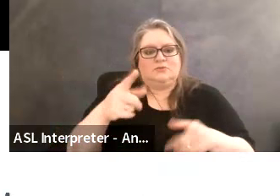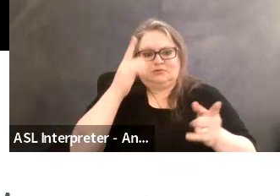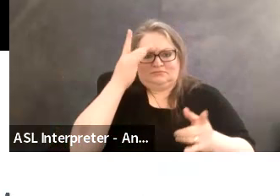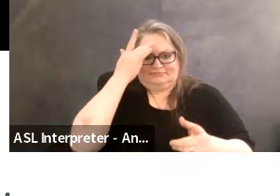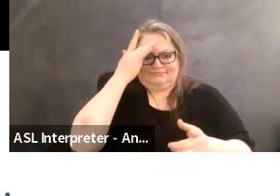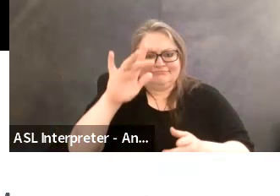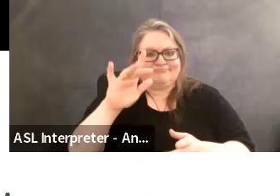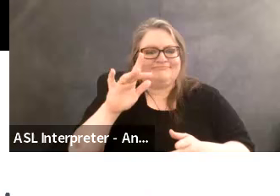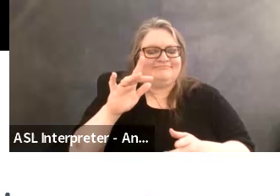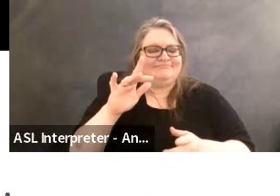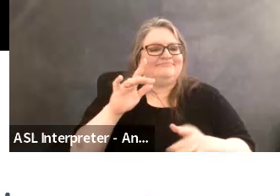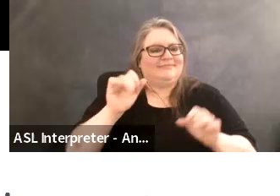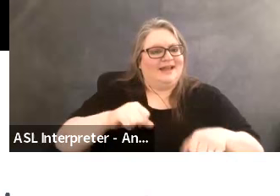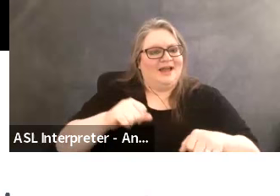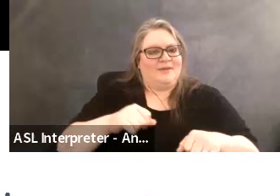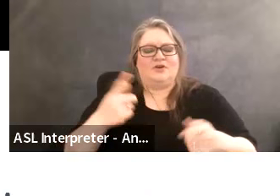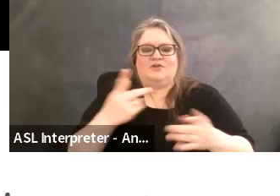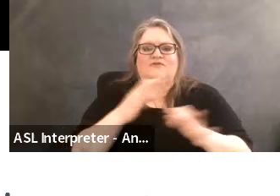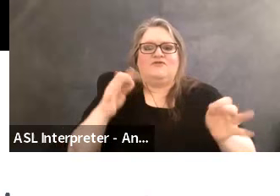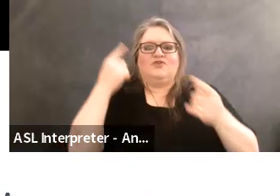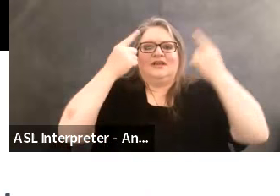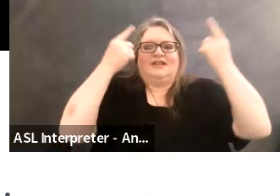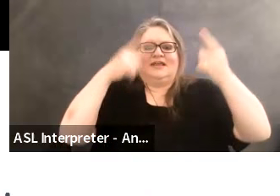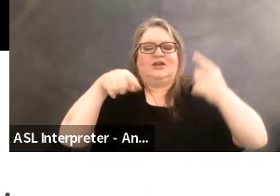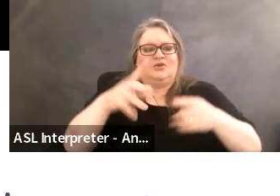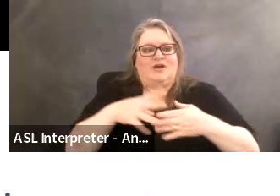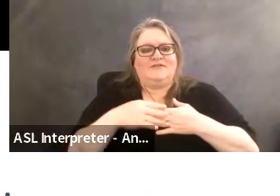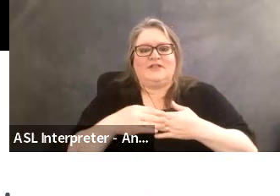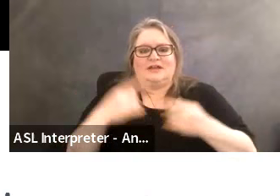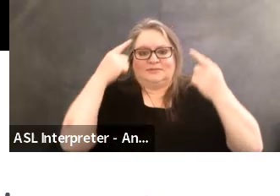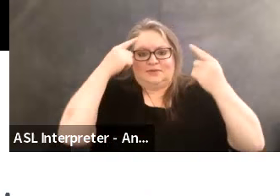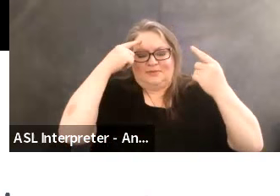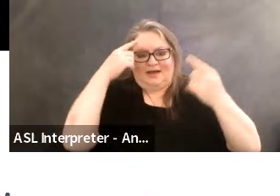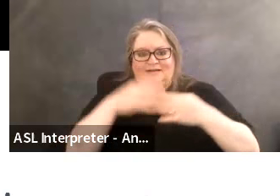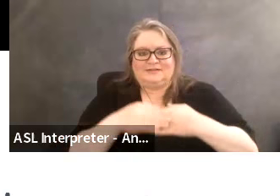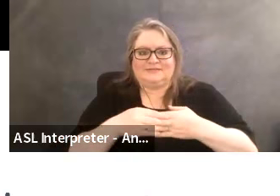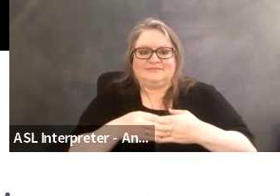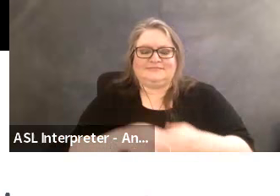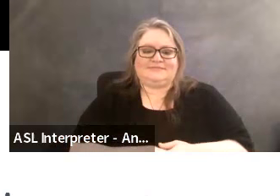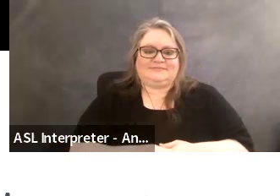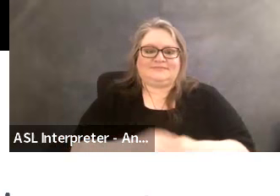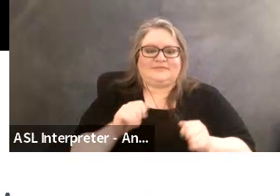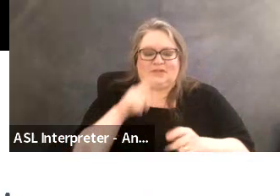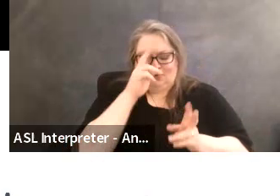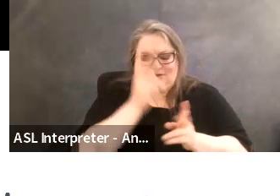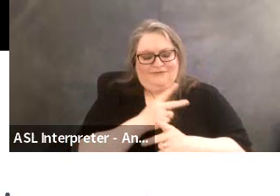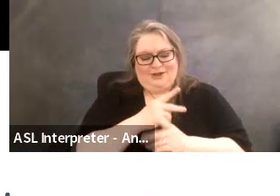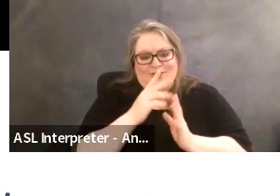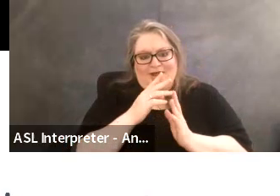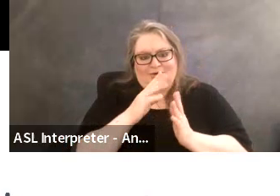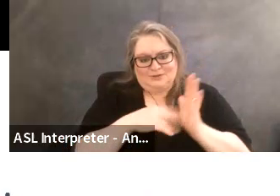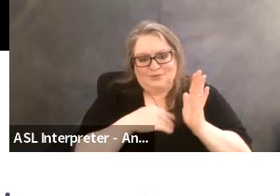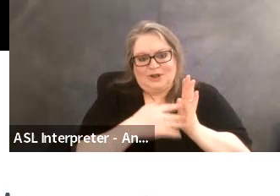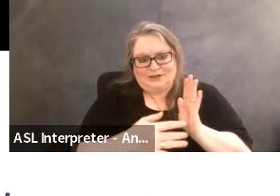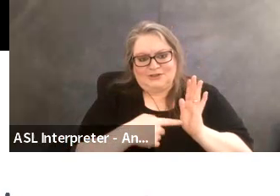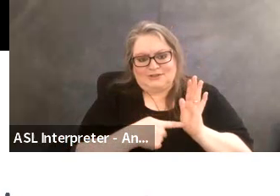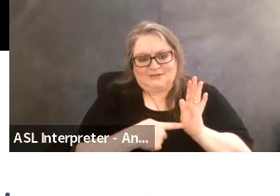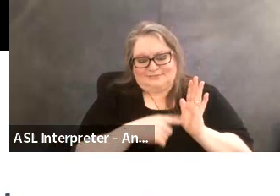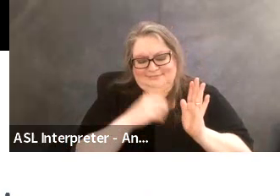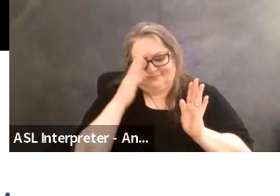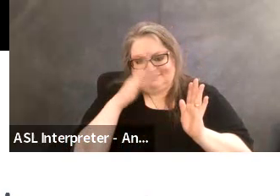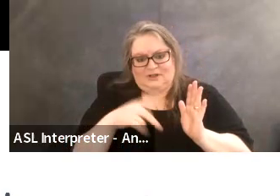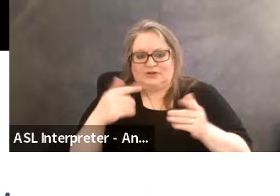capable. You are free thinking. You have flexible minds. You can figure out a spreadsheet, I'm certain.